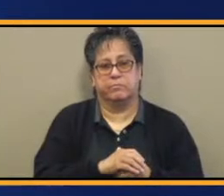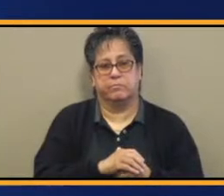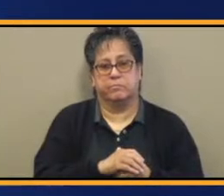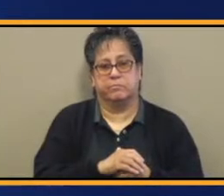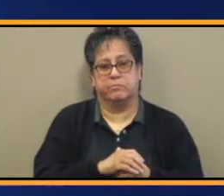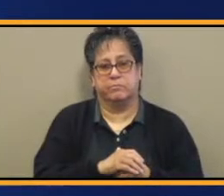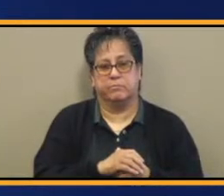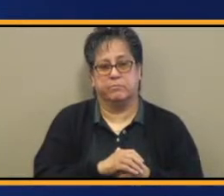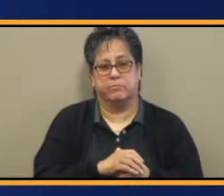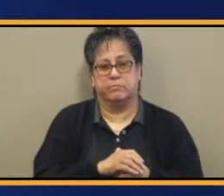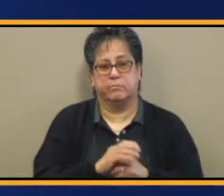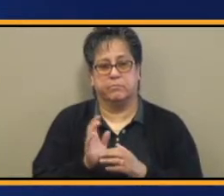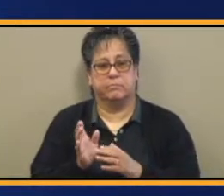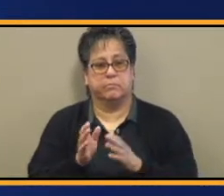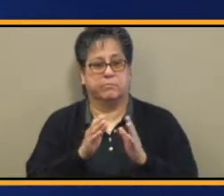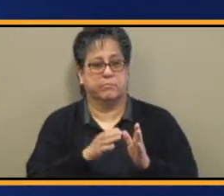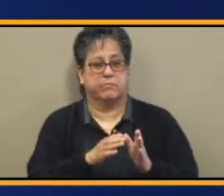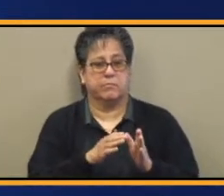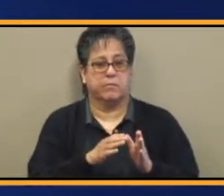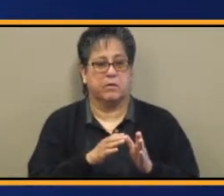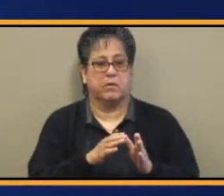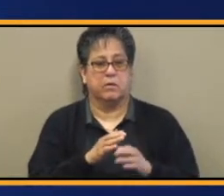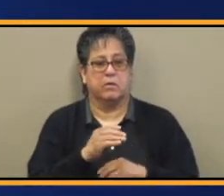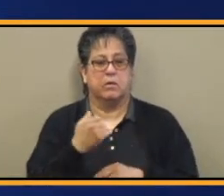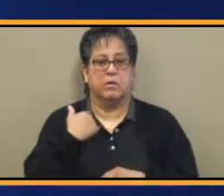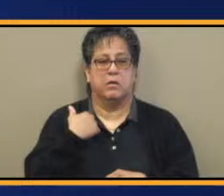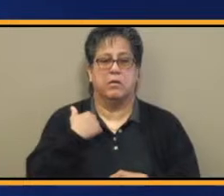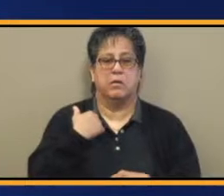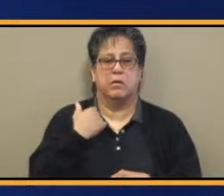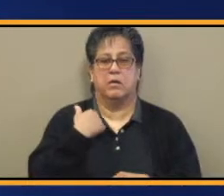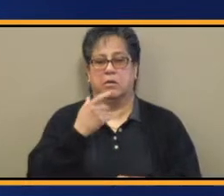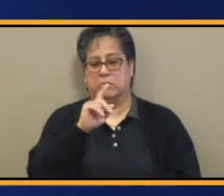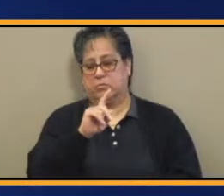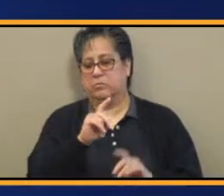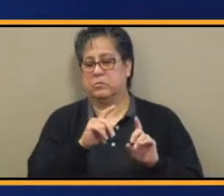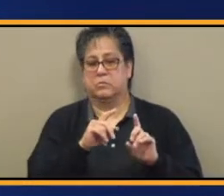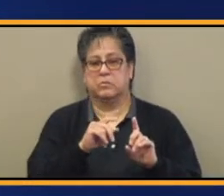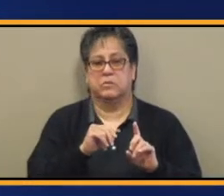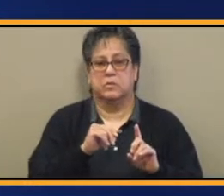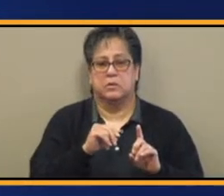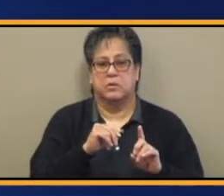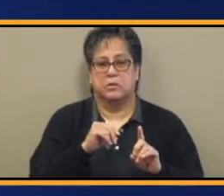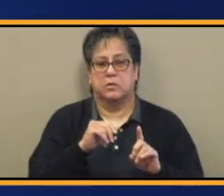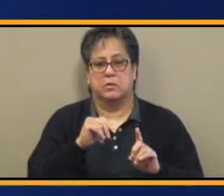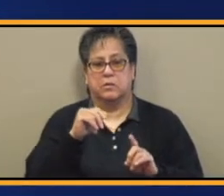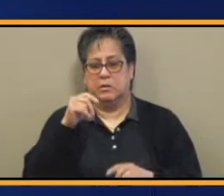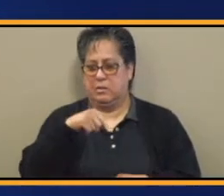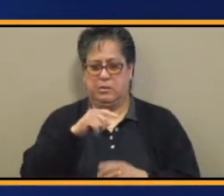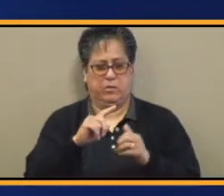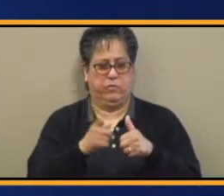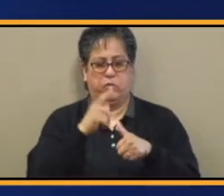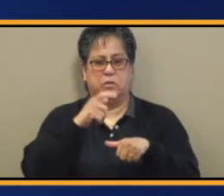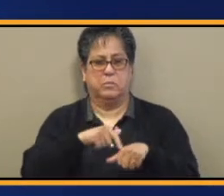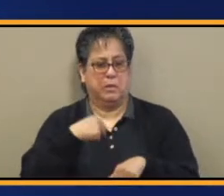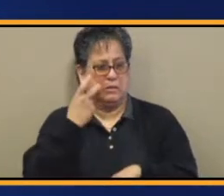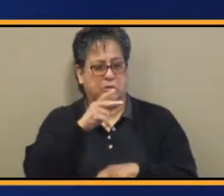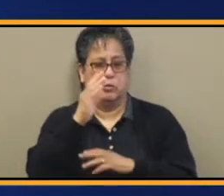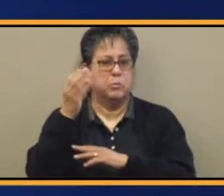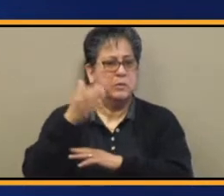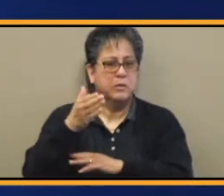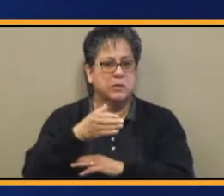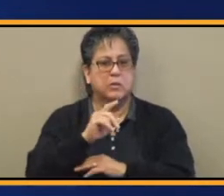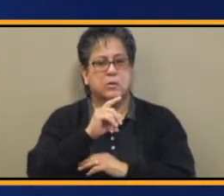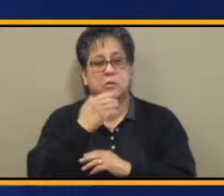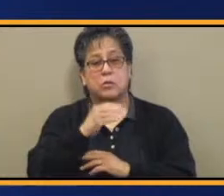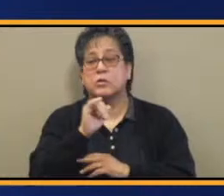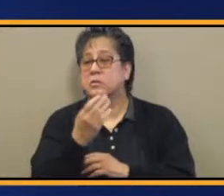Ms. Mayor, Pryor? I did request to speak, I'm sorry. Yes, go ahead, Representative. I just wanted to say to, this is the first time I've seen one of your presentations, and really well